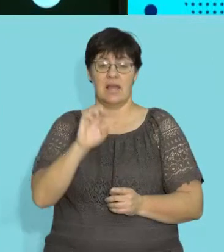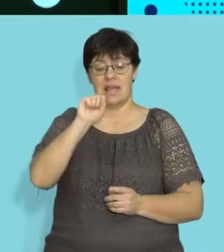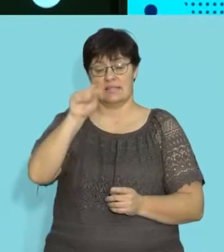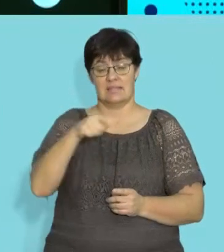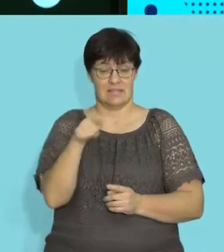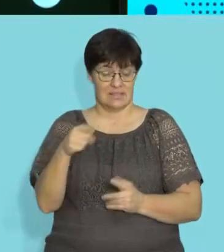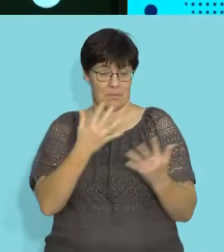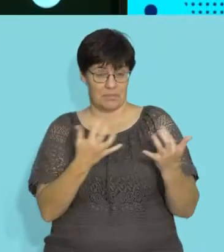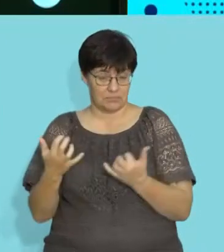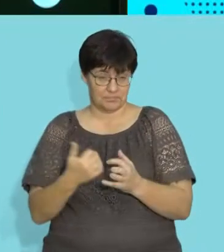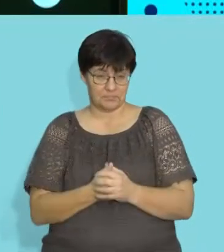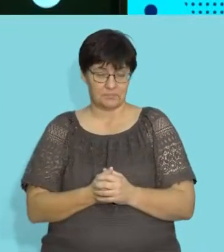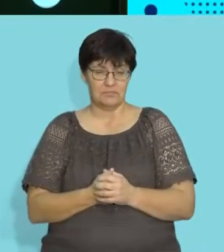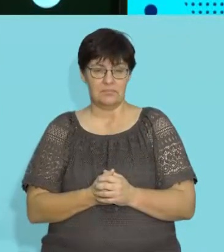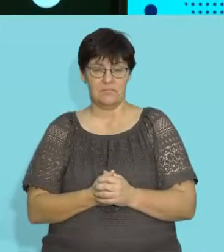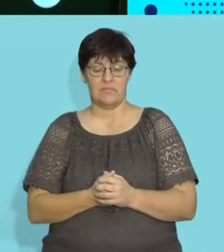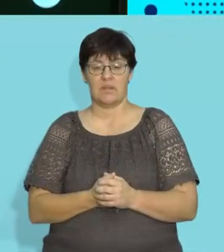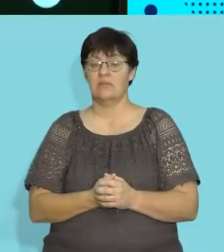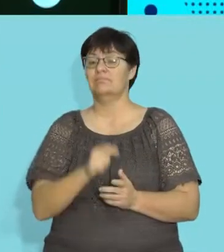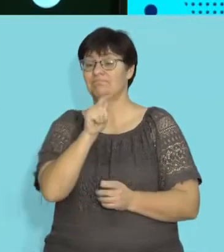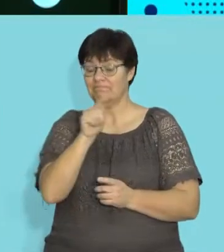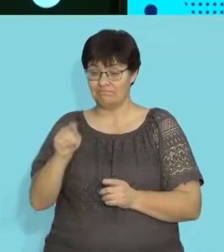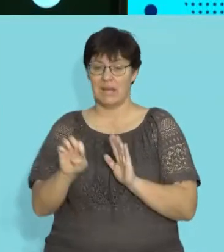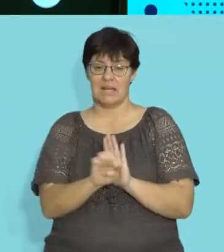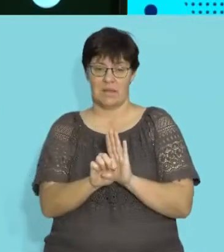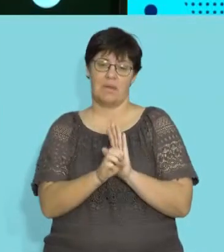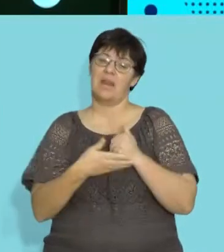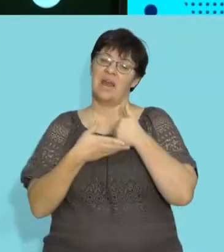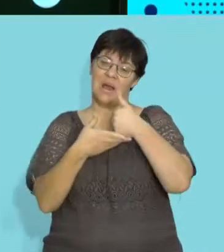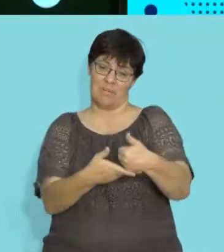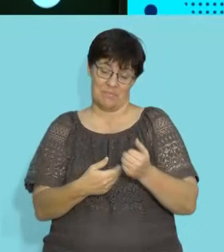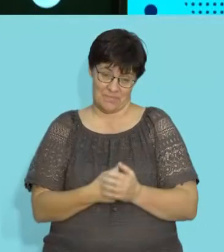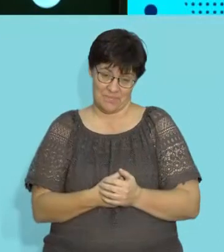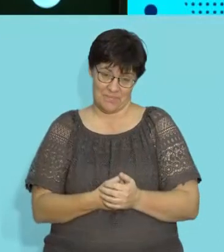to infinity, and hopefully these examples have helped you.